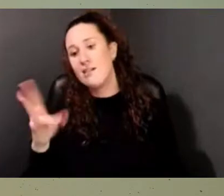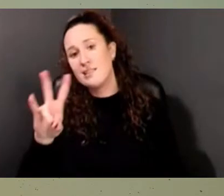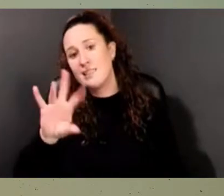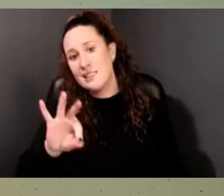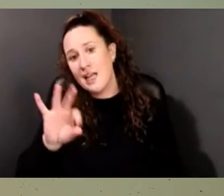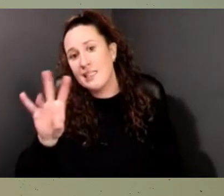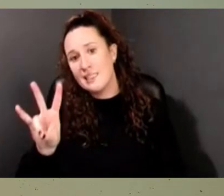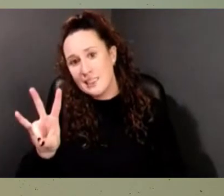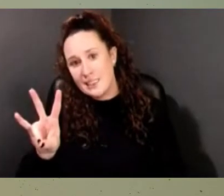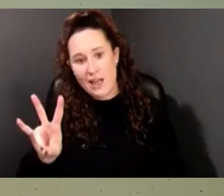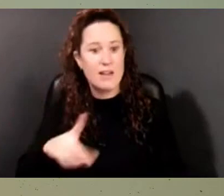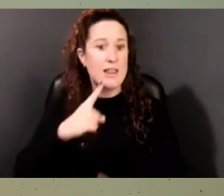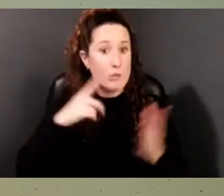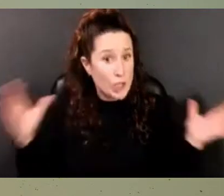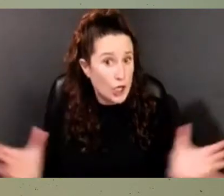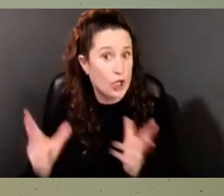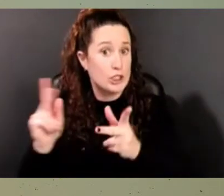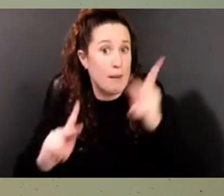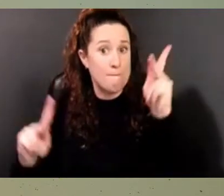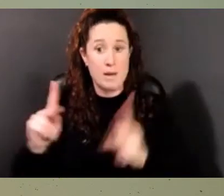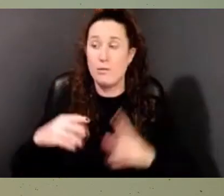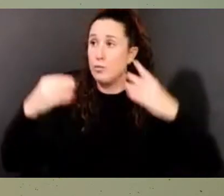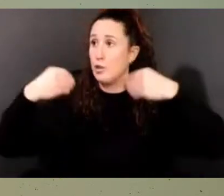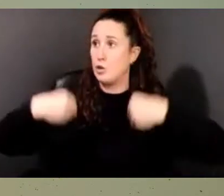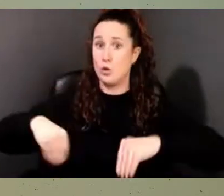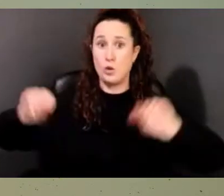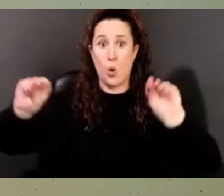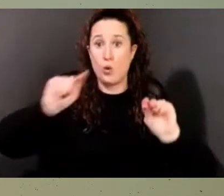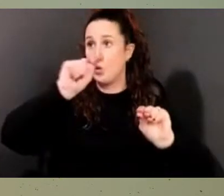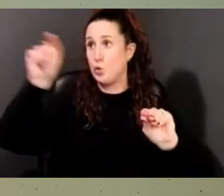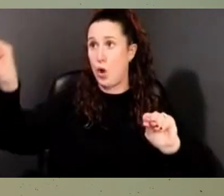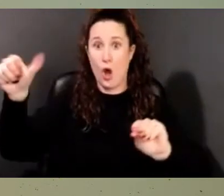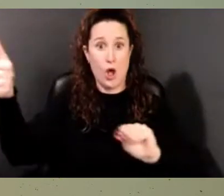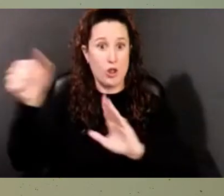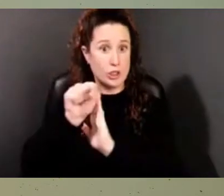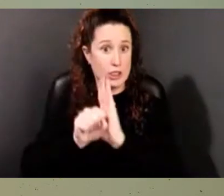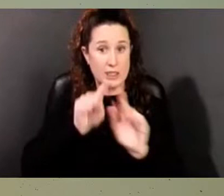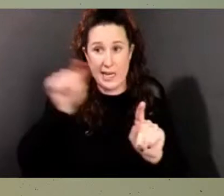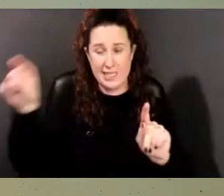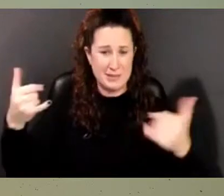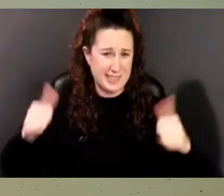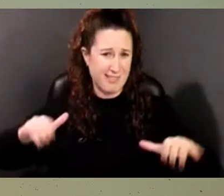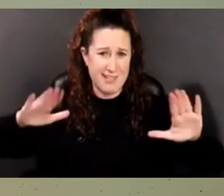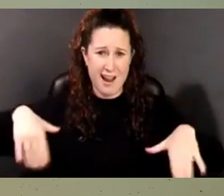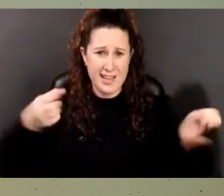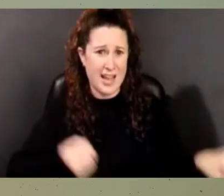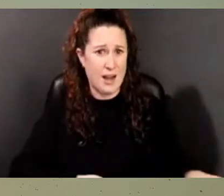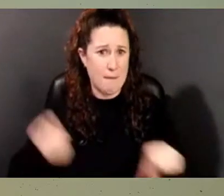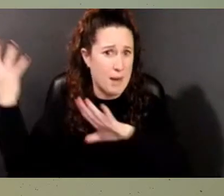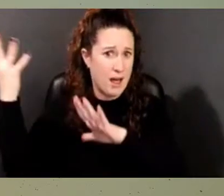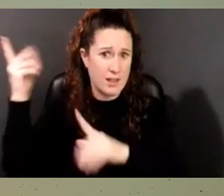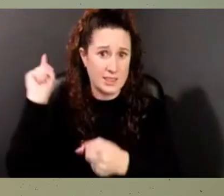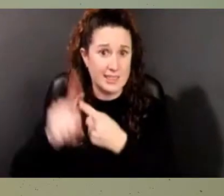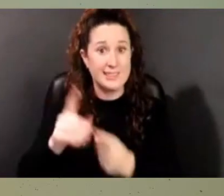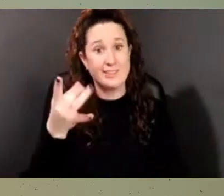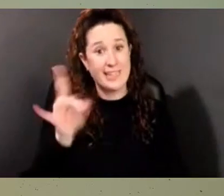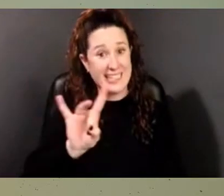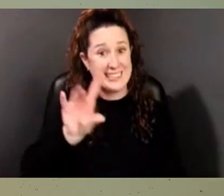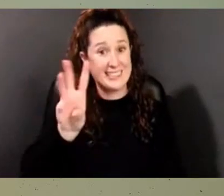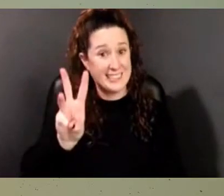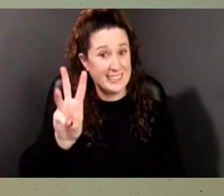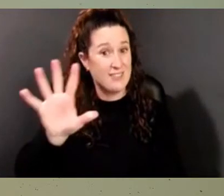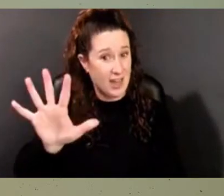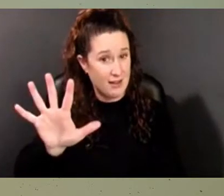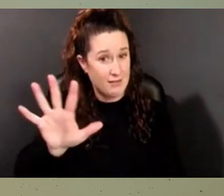people being sold out of the state. Slavery was still not abolished until 1865. Next